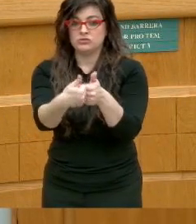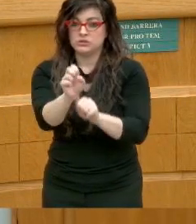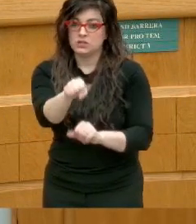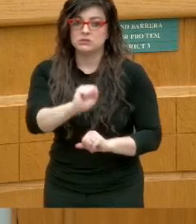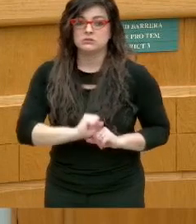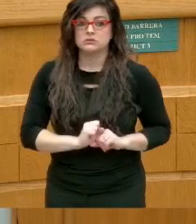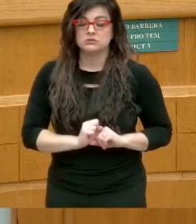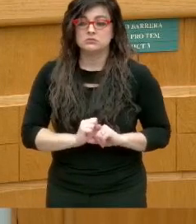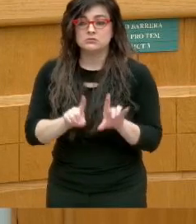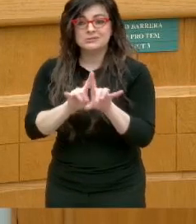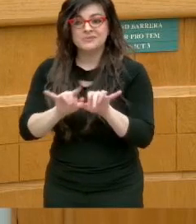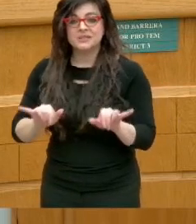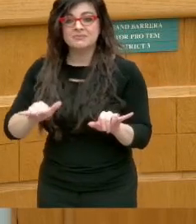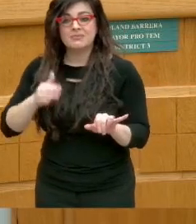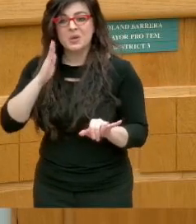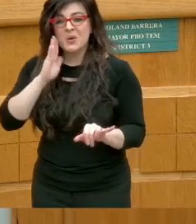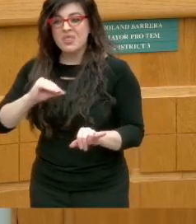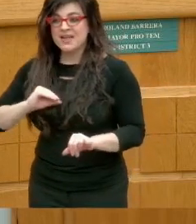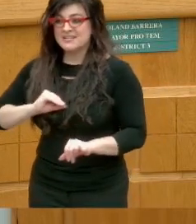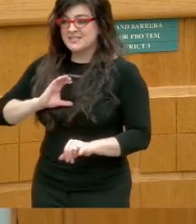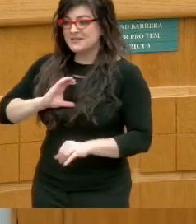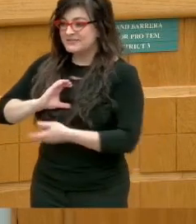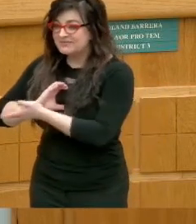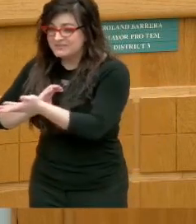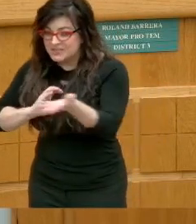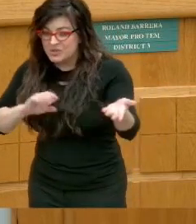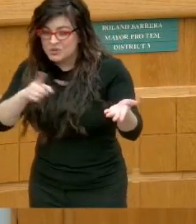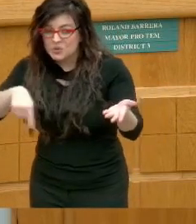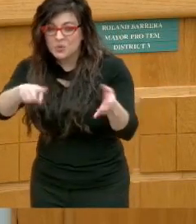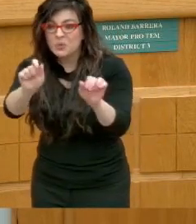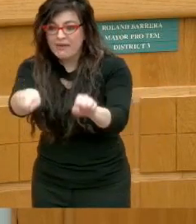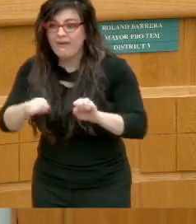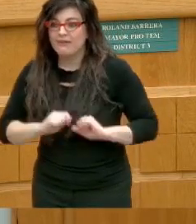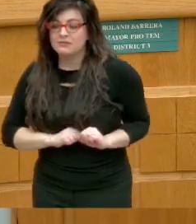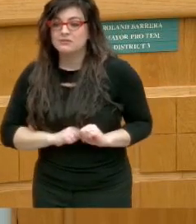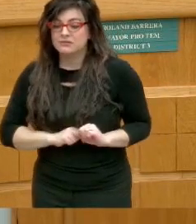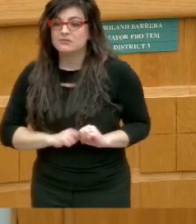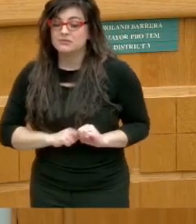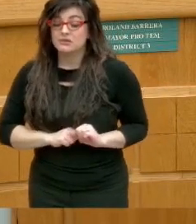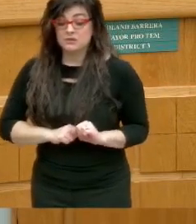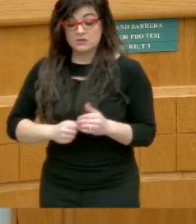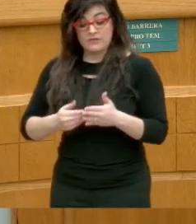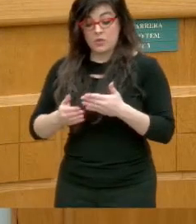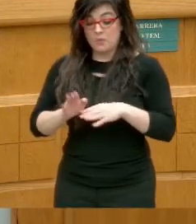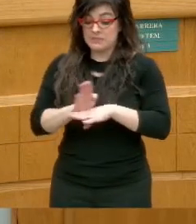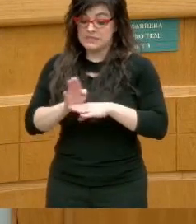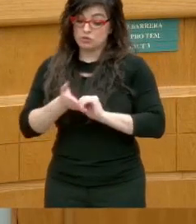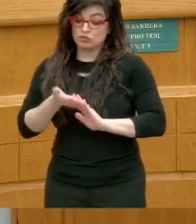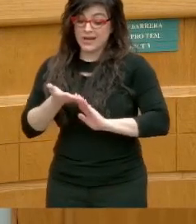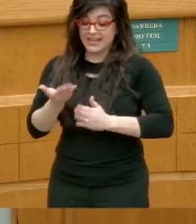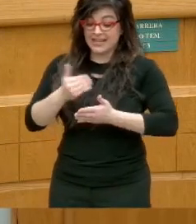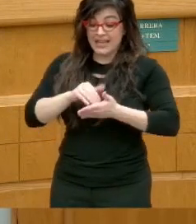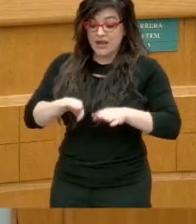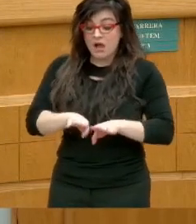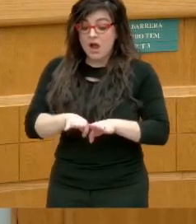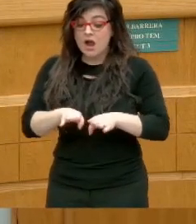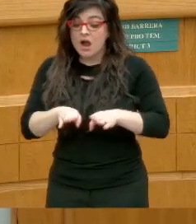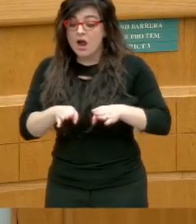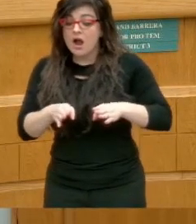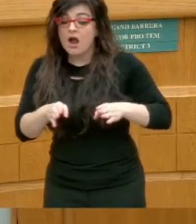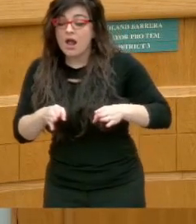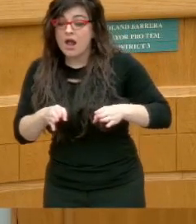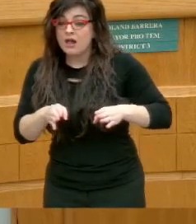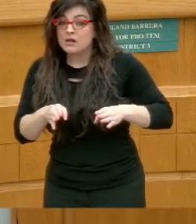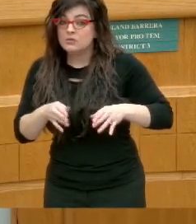each of us. And as we open up our economy, we have to keep up the practices we've learned. And I said it yesterday,